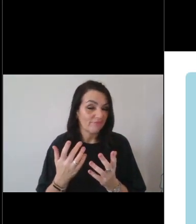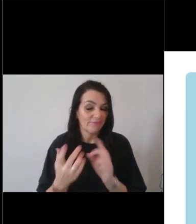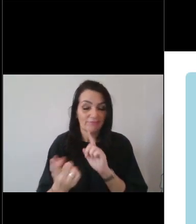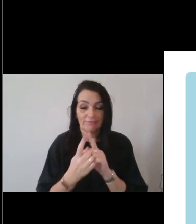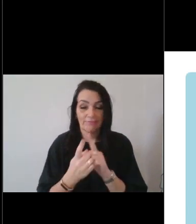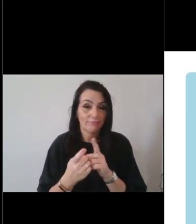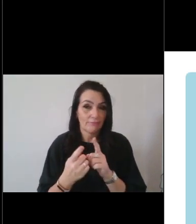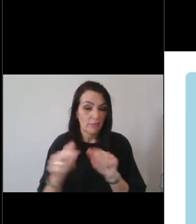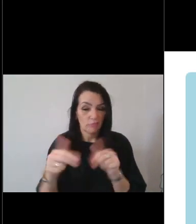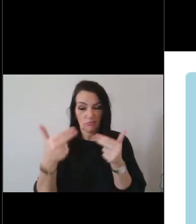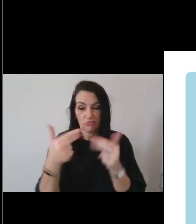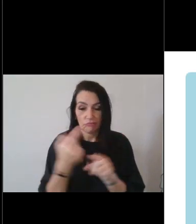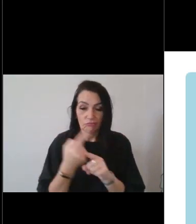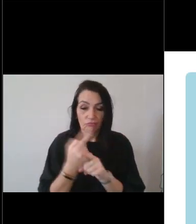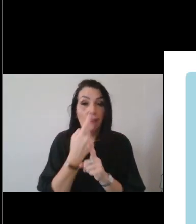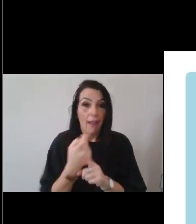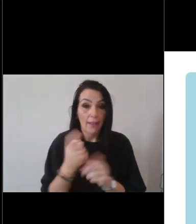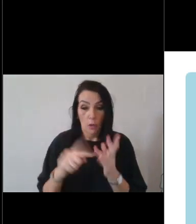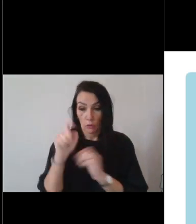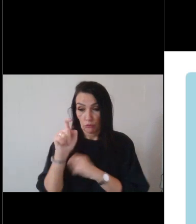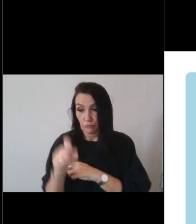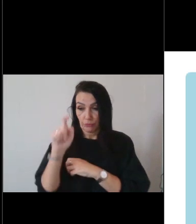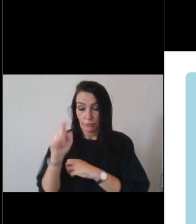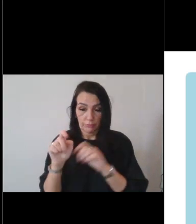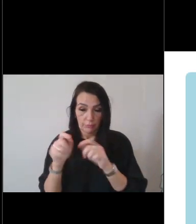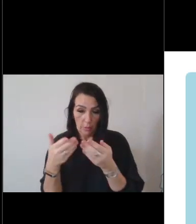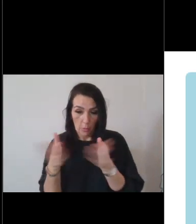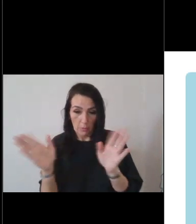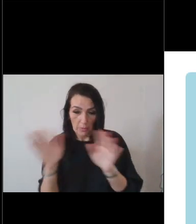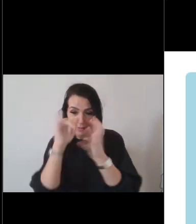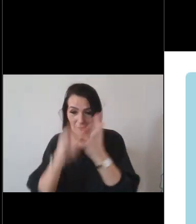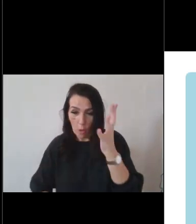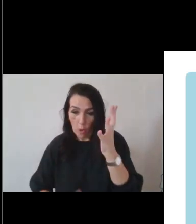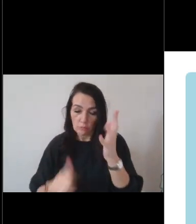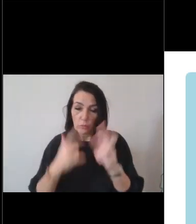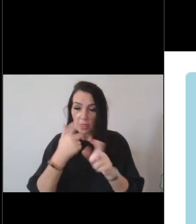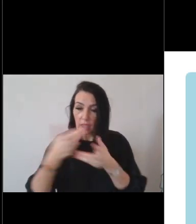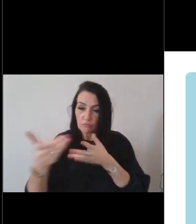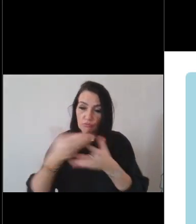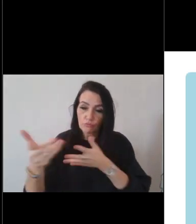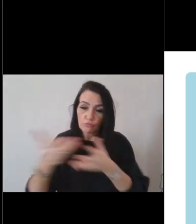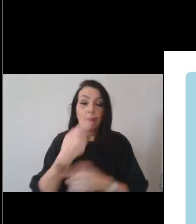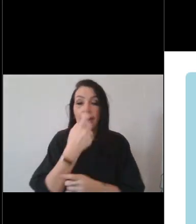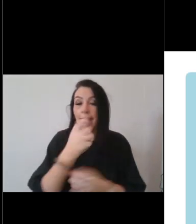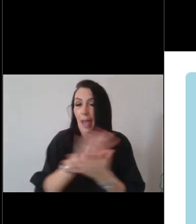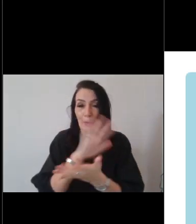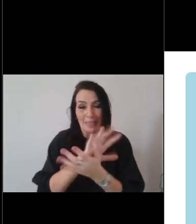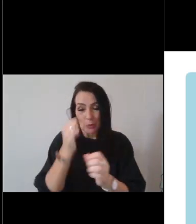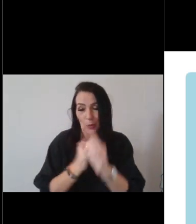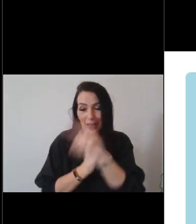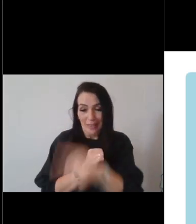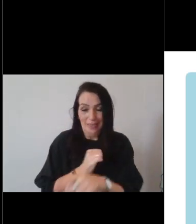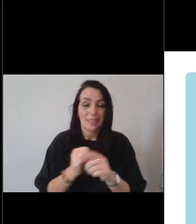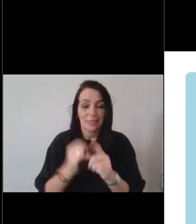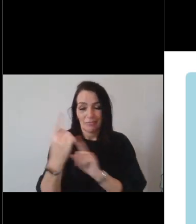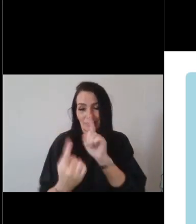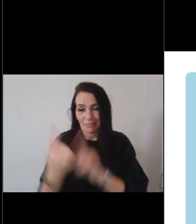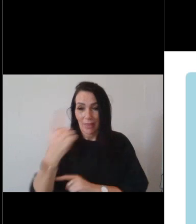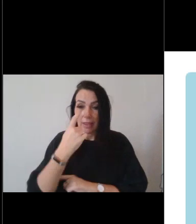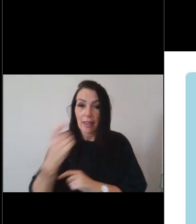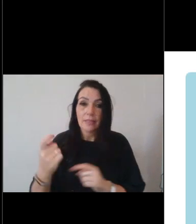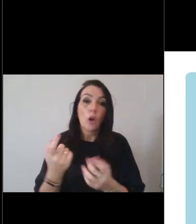a link in the chat where you're more than welcome to fill in a form, and we can take this a bit further, and we'll also be answering any questions that people